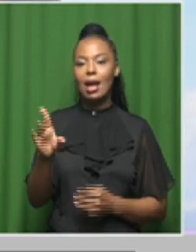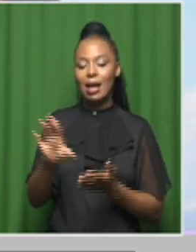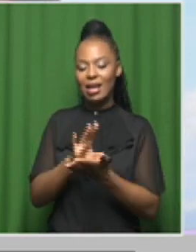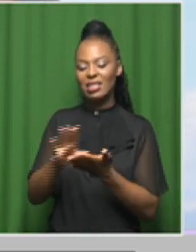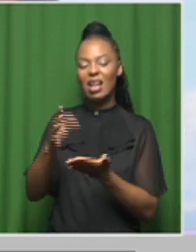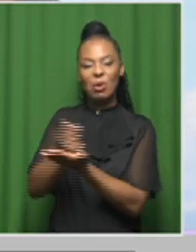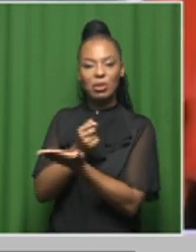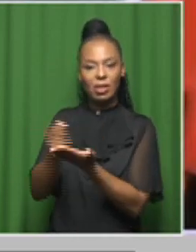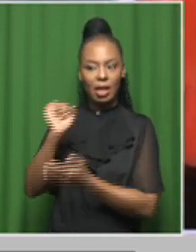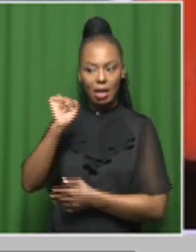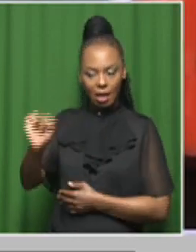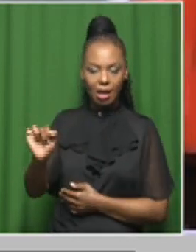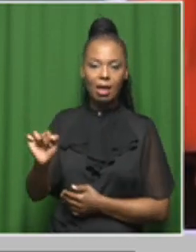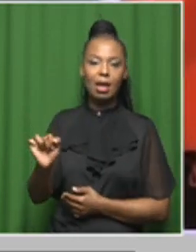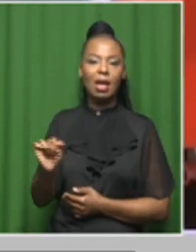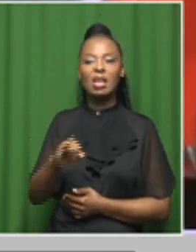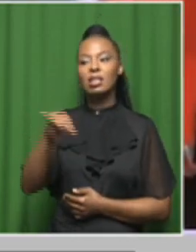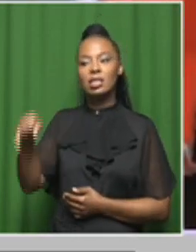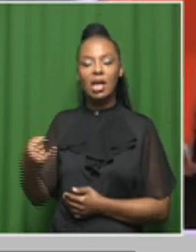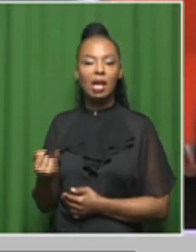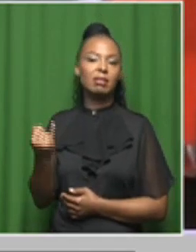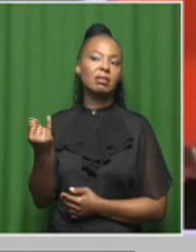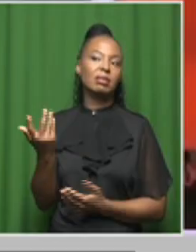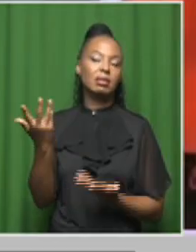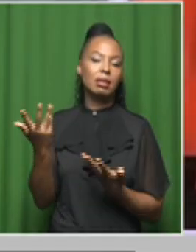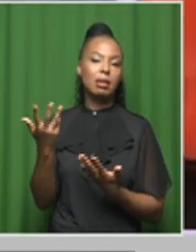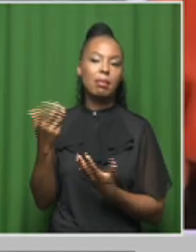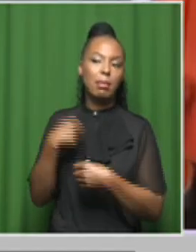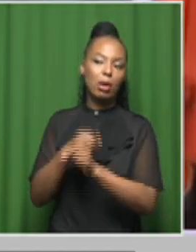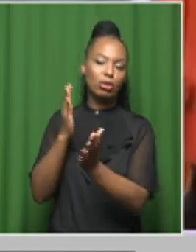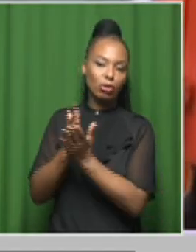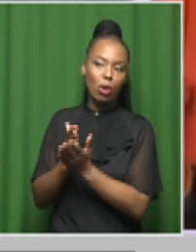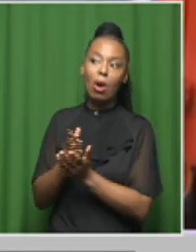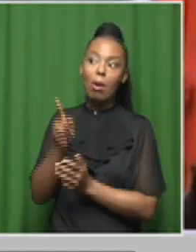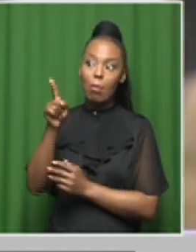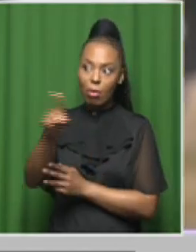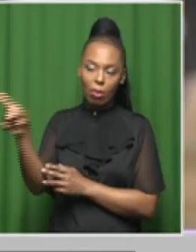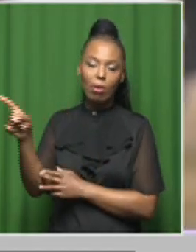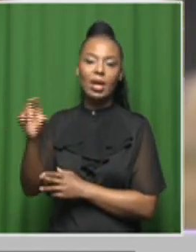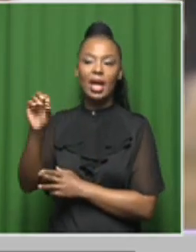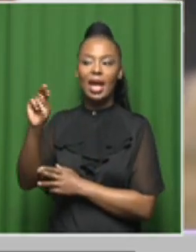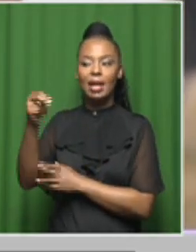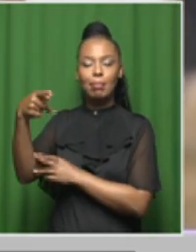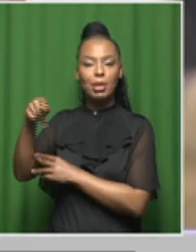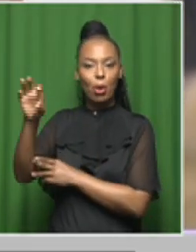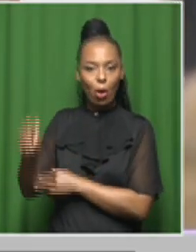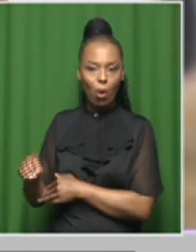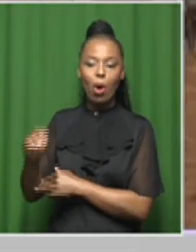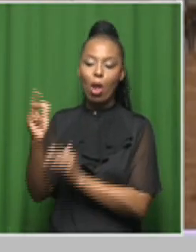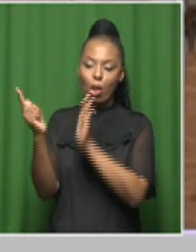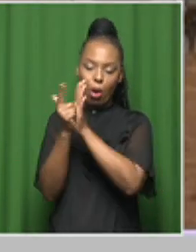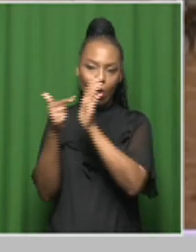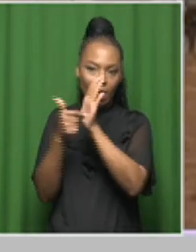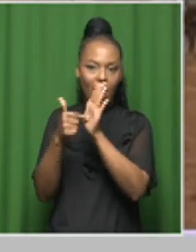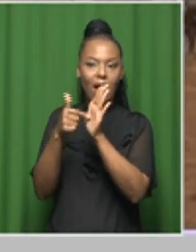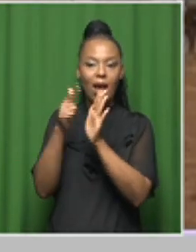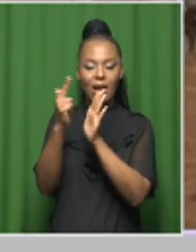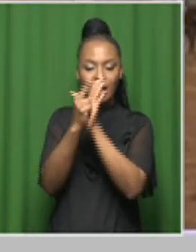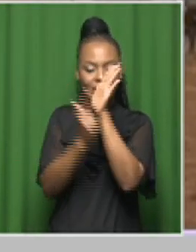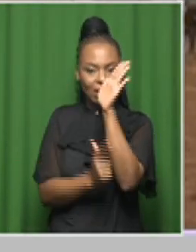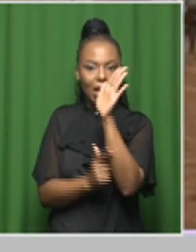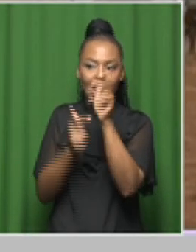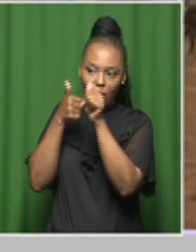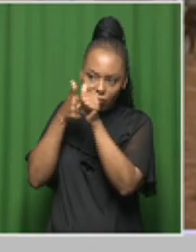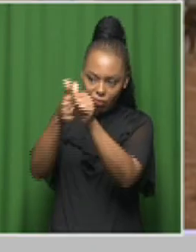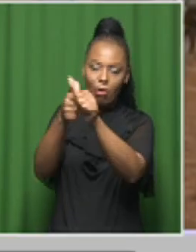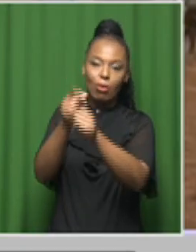just a manner of ensuring that we comply with the legislation, because that's what the law says. Okay. You do not